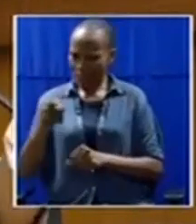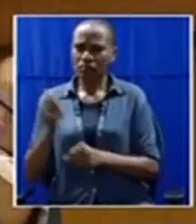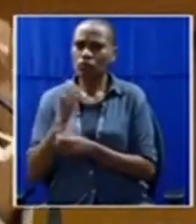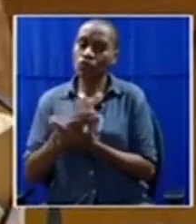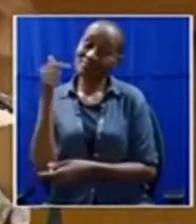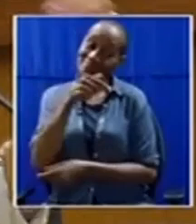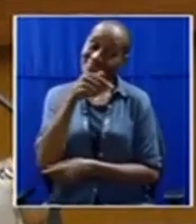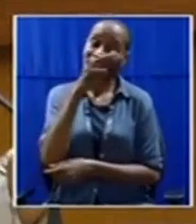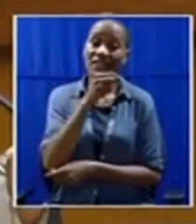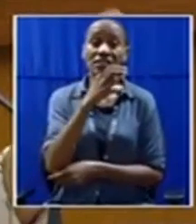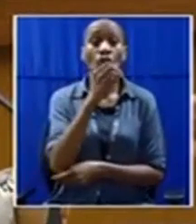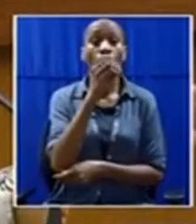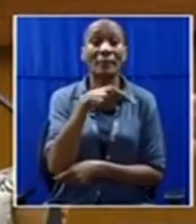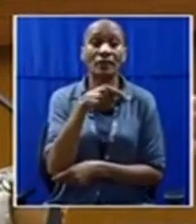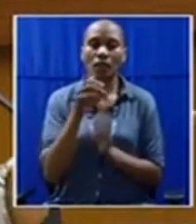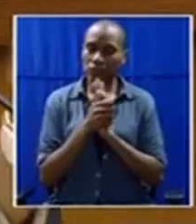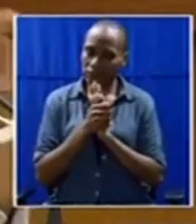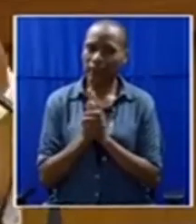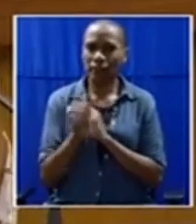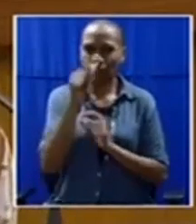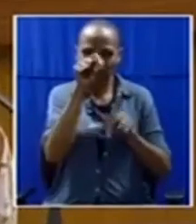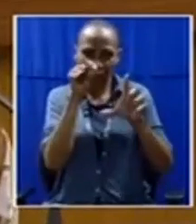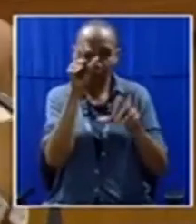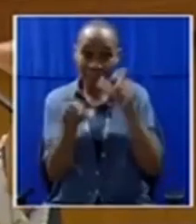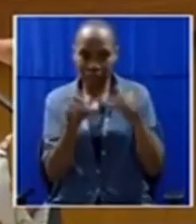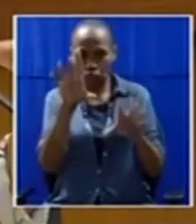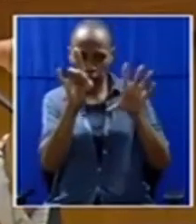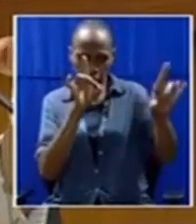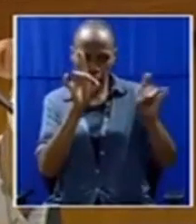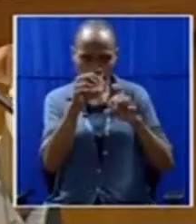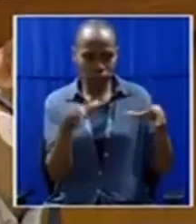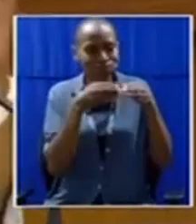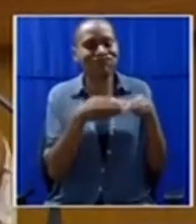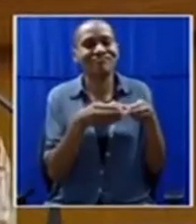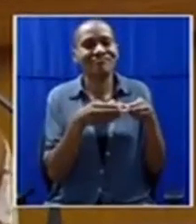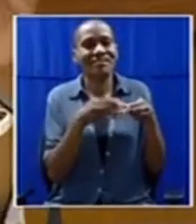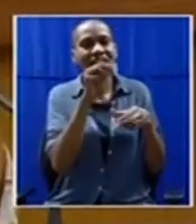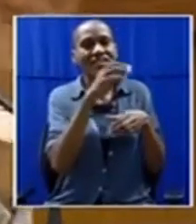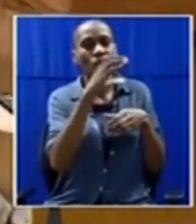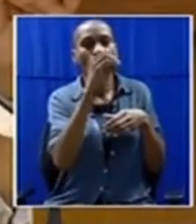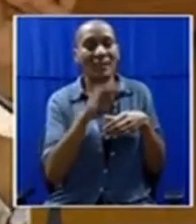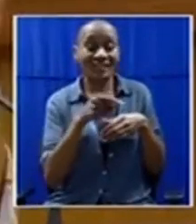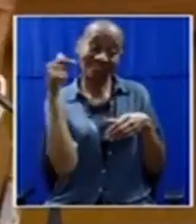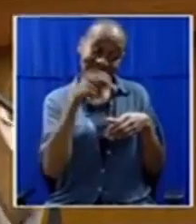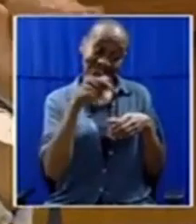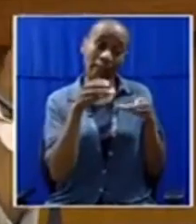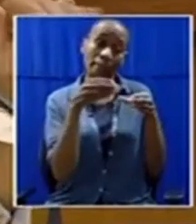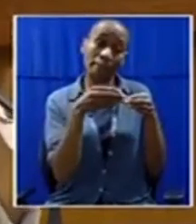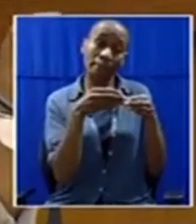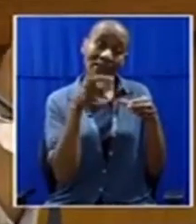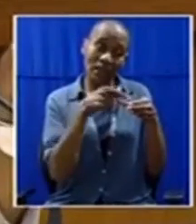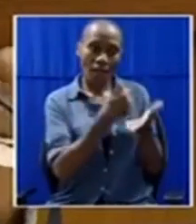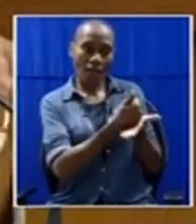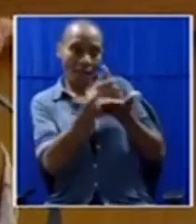house we have very, very skilled people who can assist us in being more seized on an